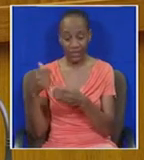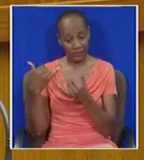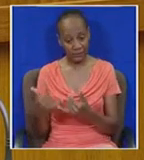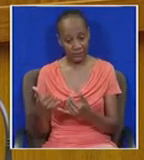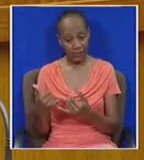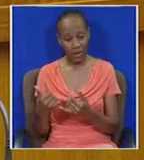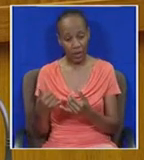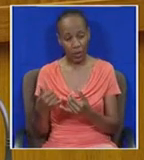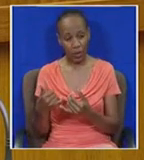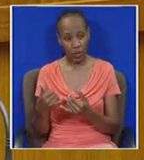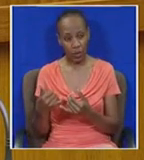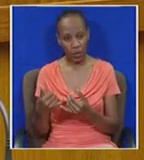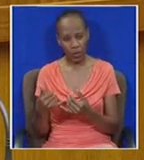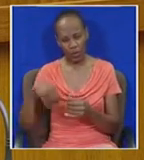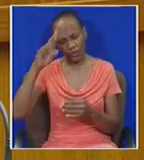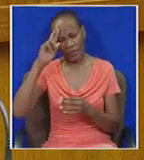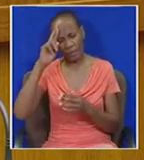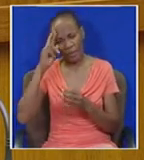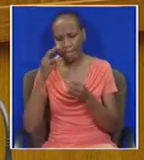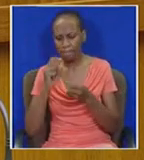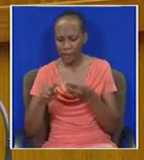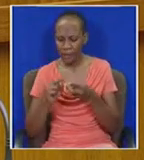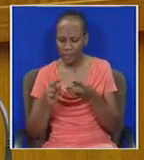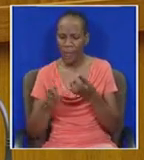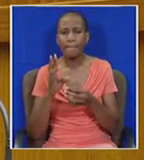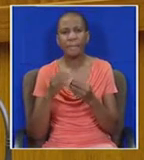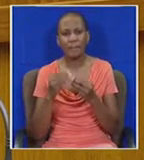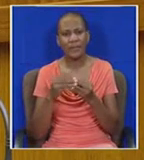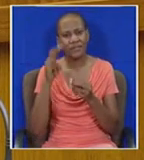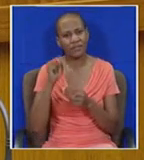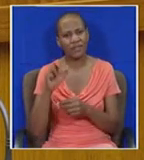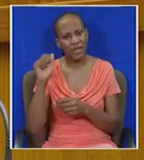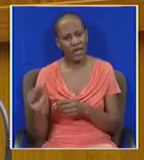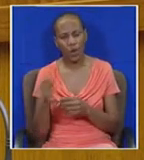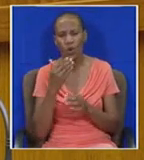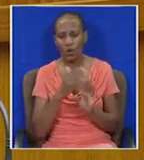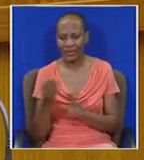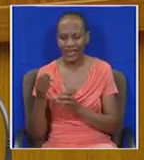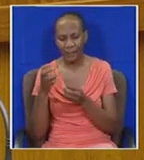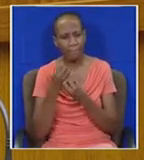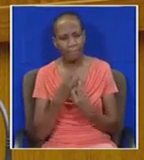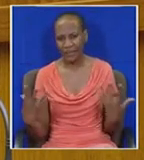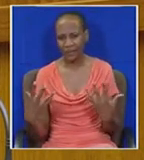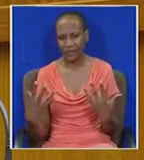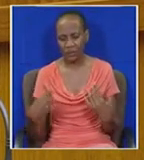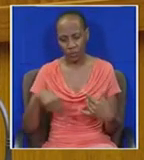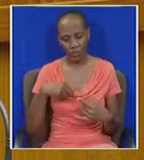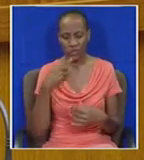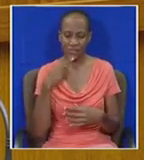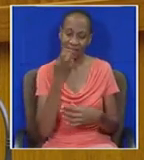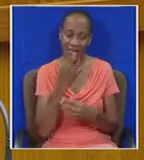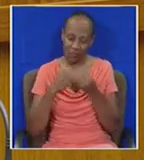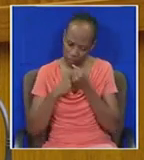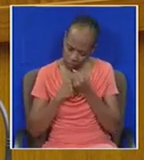and many other public representatives from this House who have passed on, we commit our full